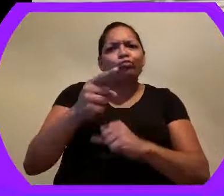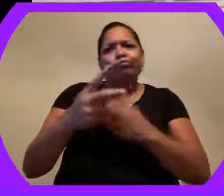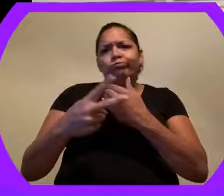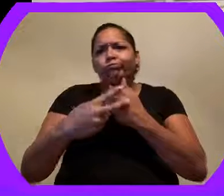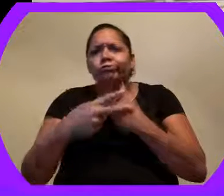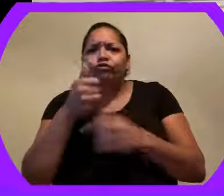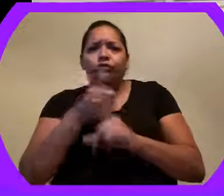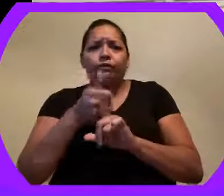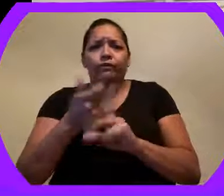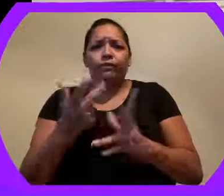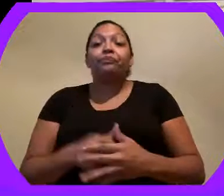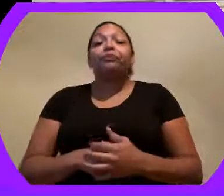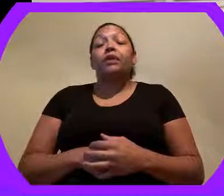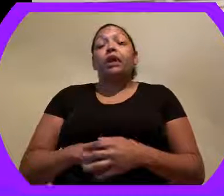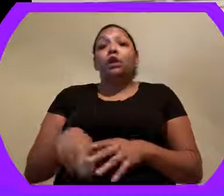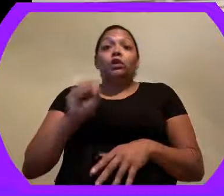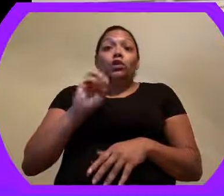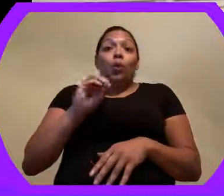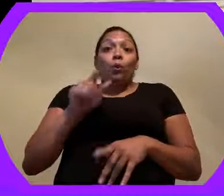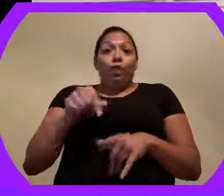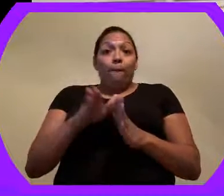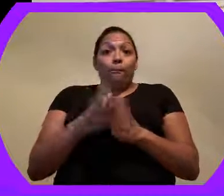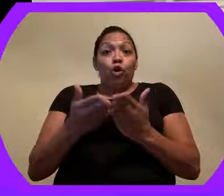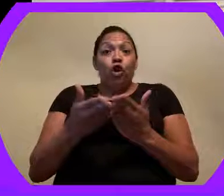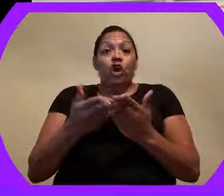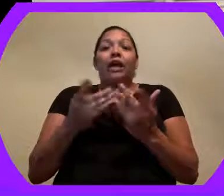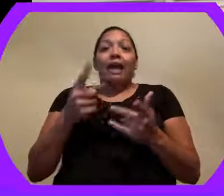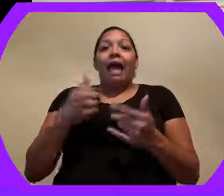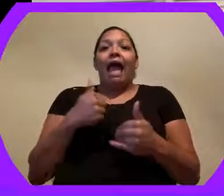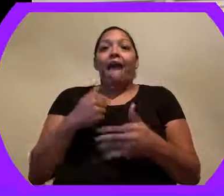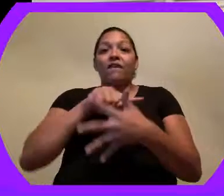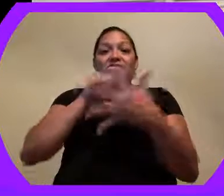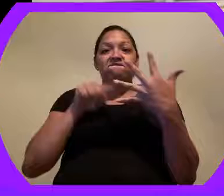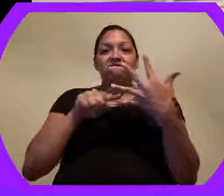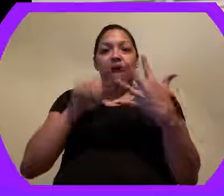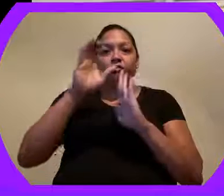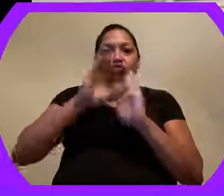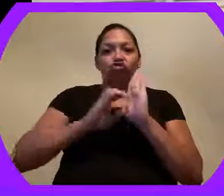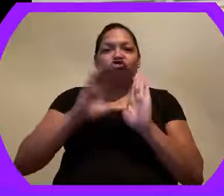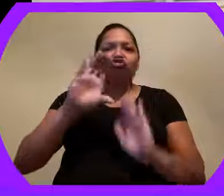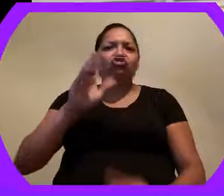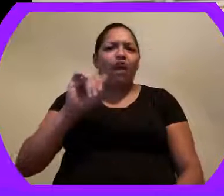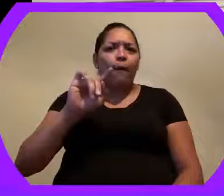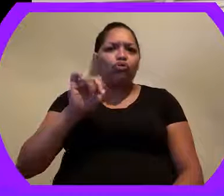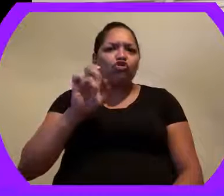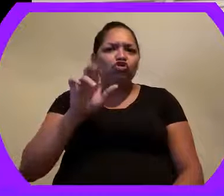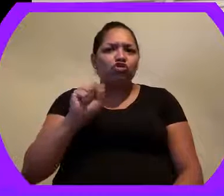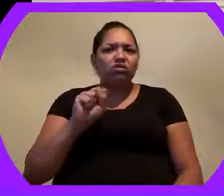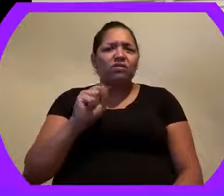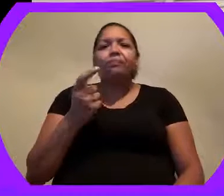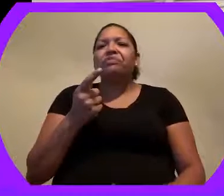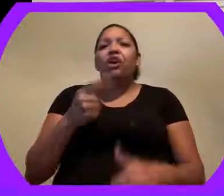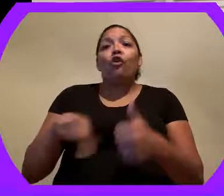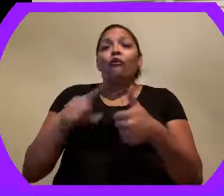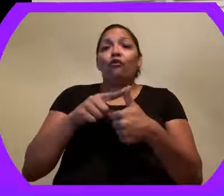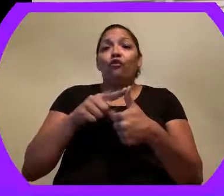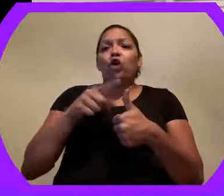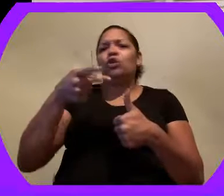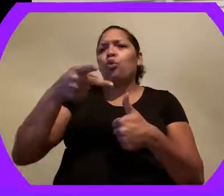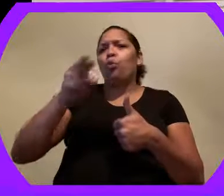that could serve you, might help you in those moments. So the book is made up of 5